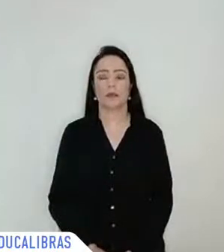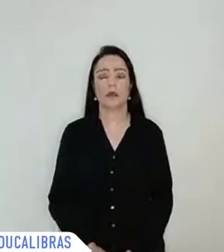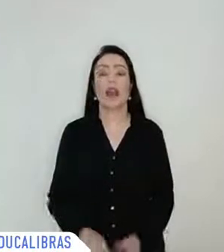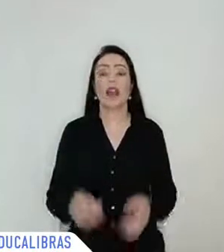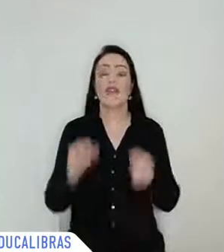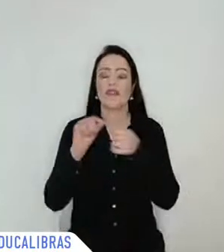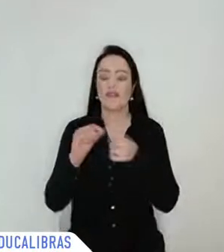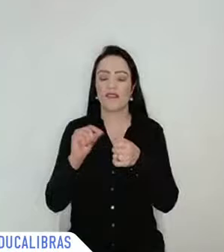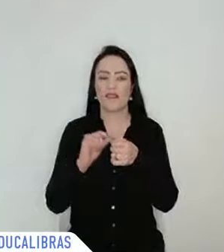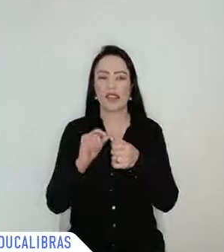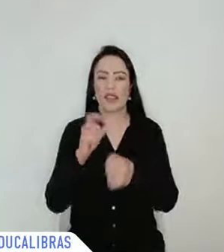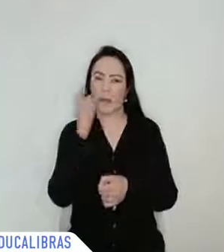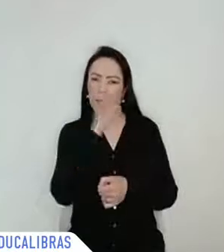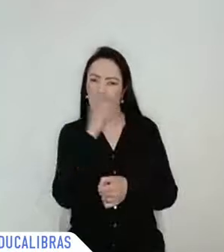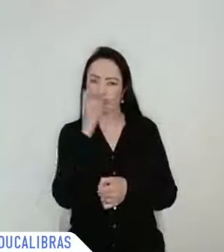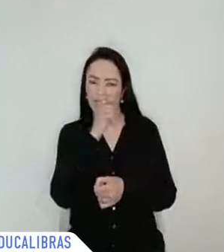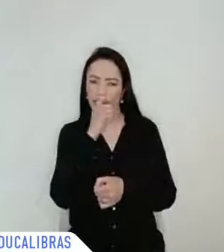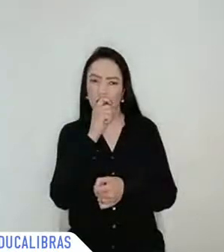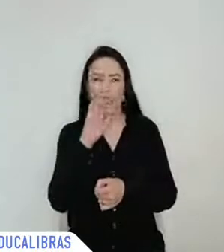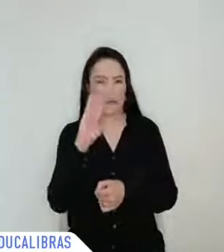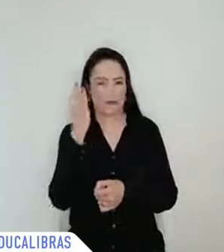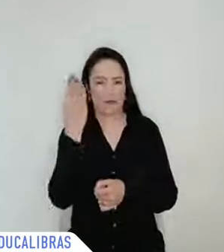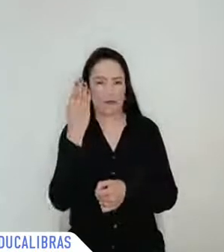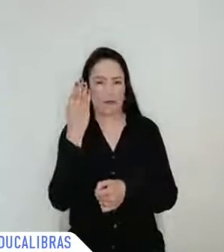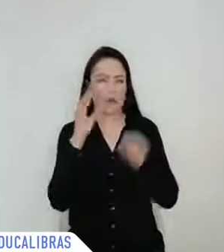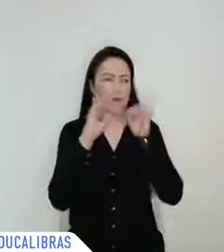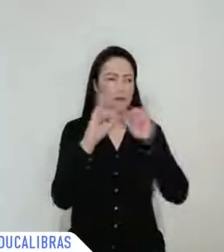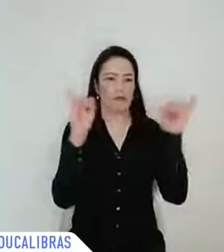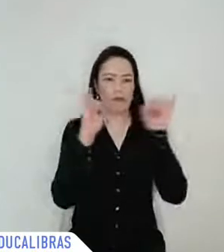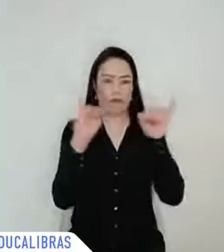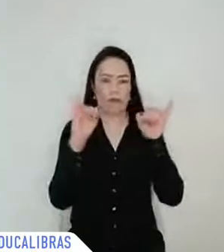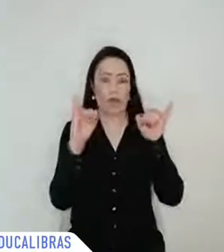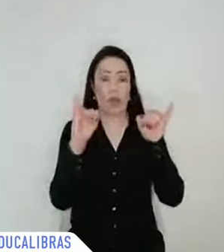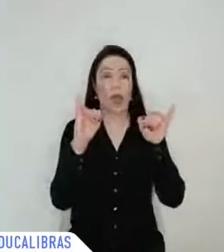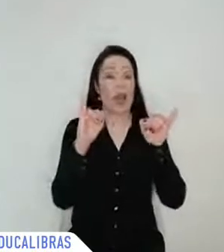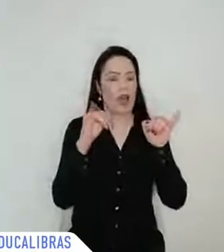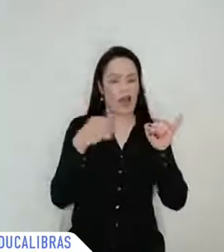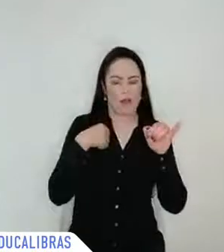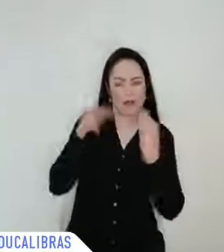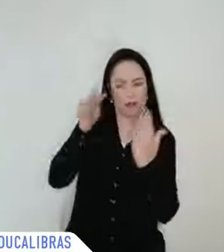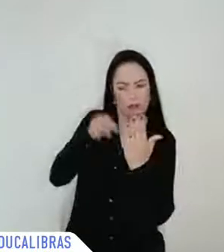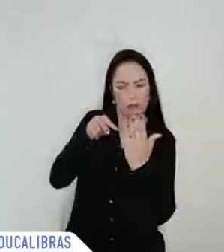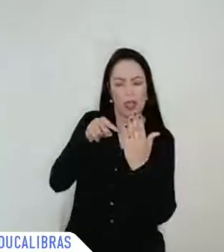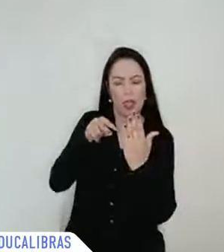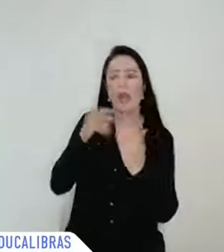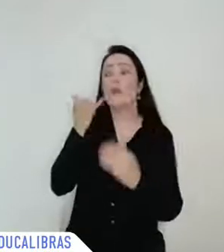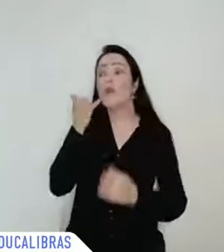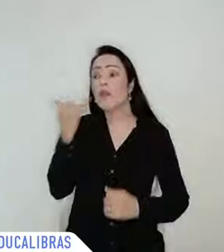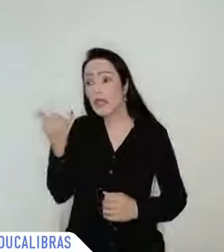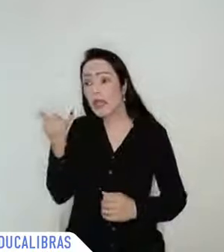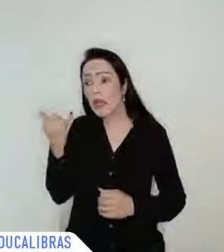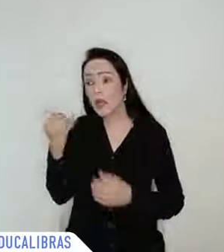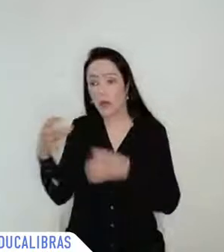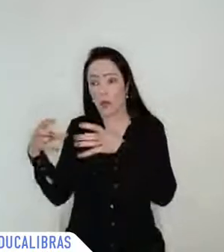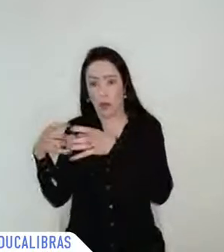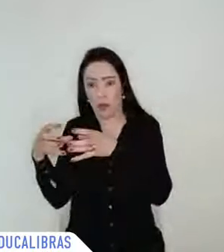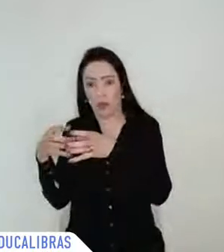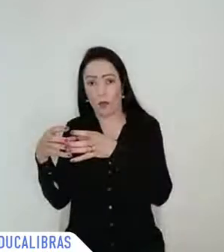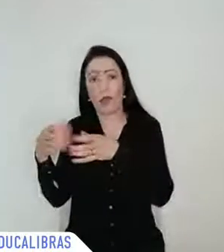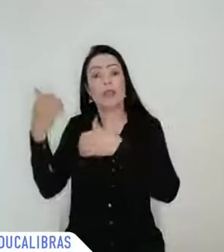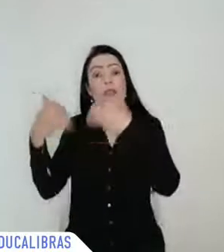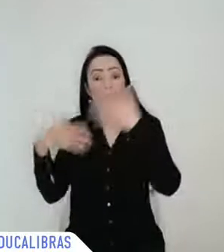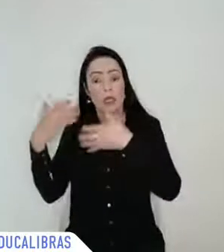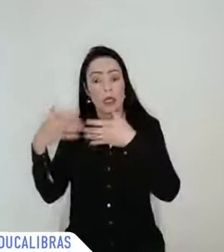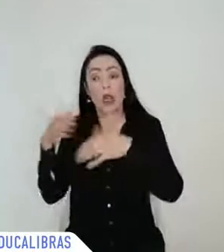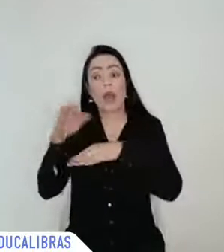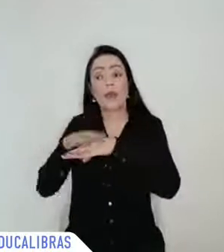right party group, they created a grotesque fake news on about me, and